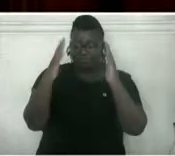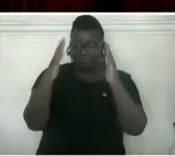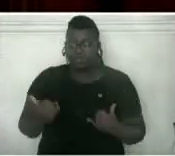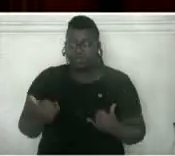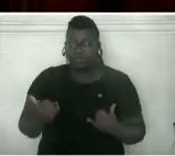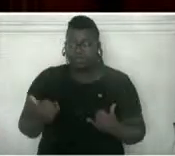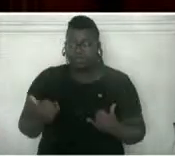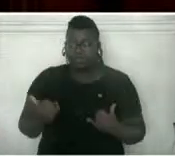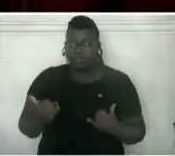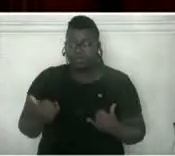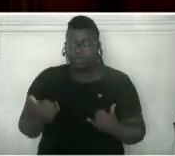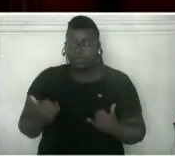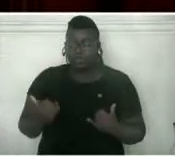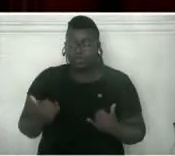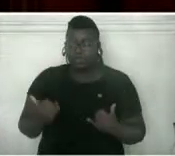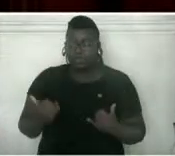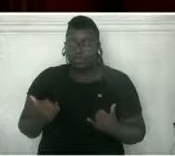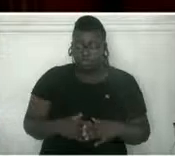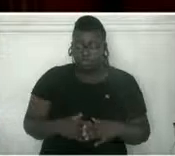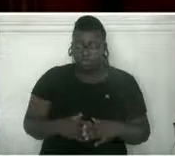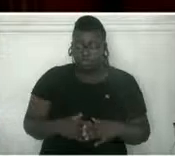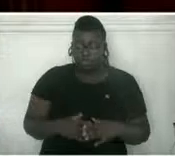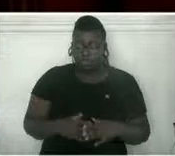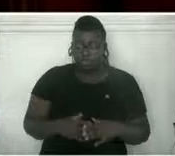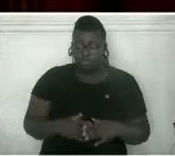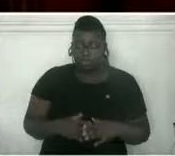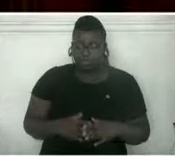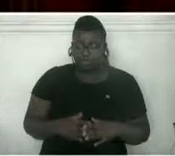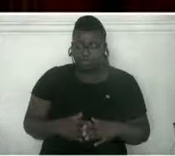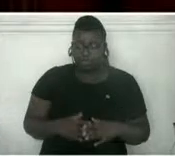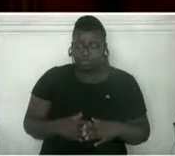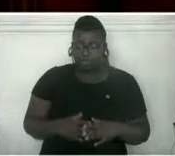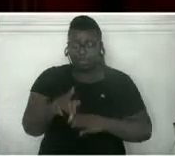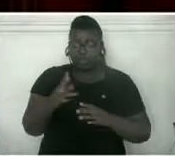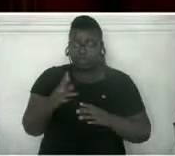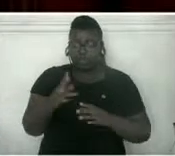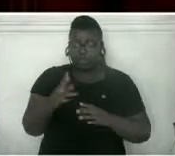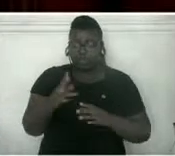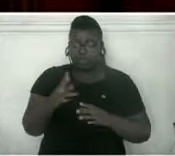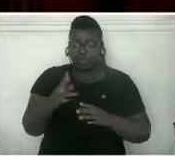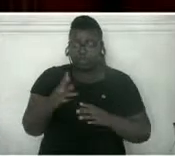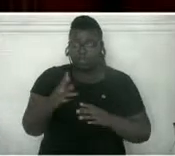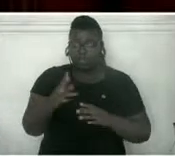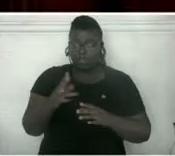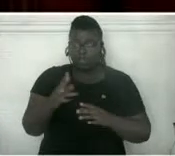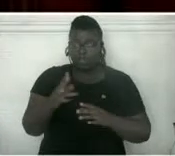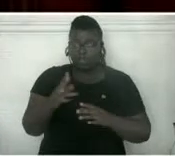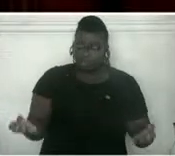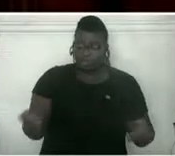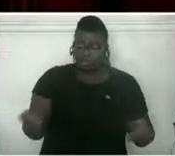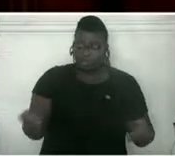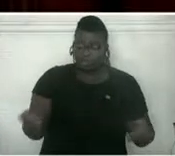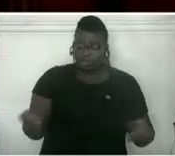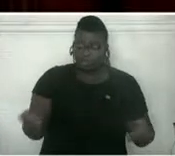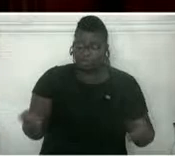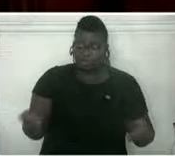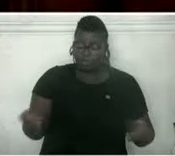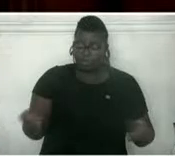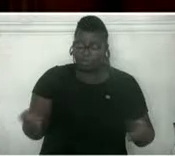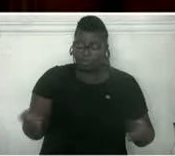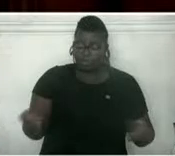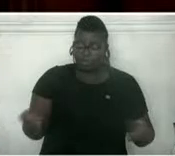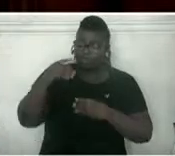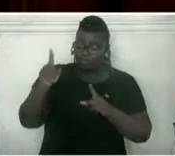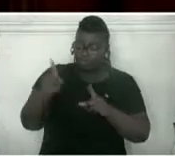commissioning of the hospital, equipment and human resource is in process, as